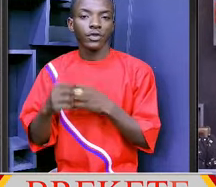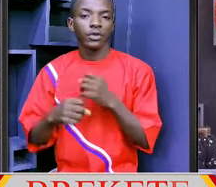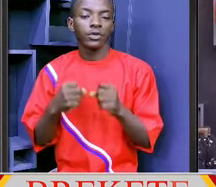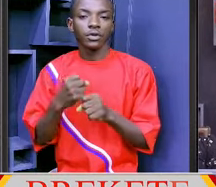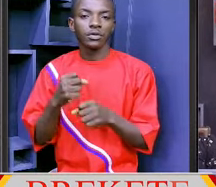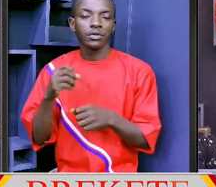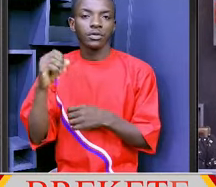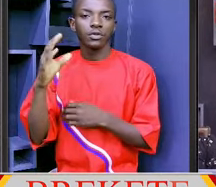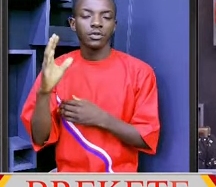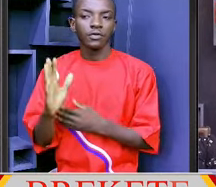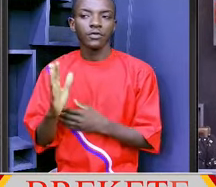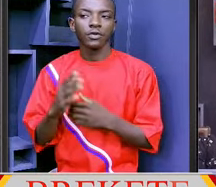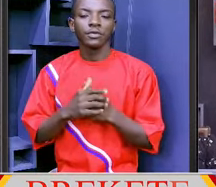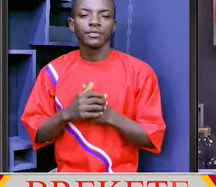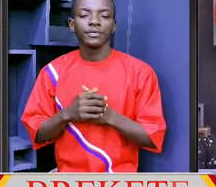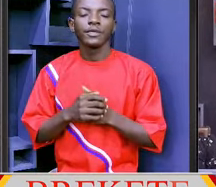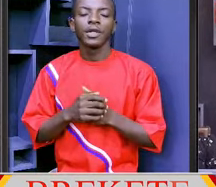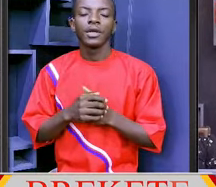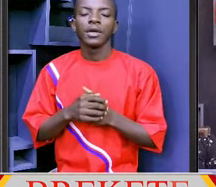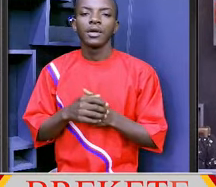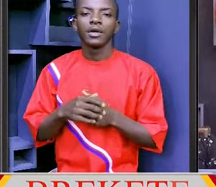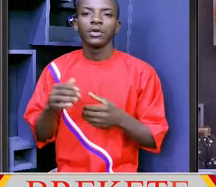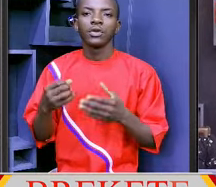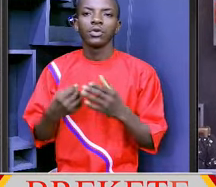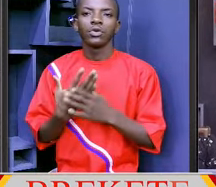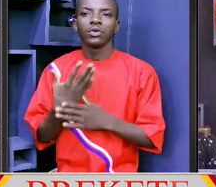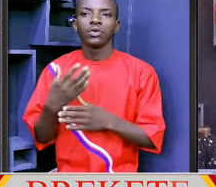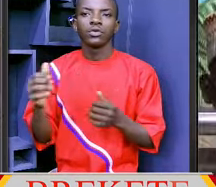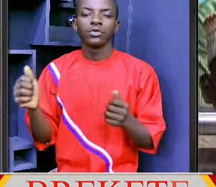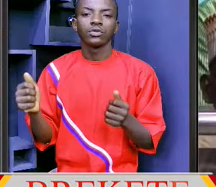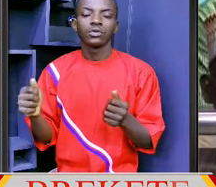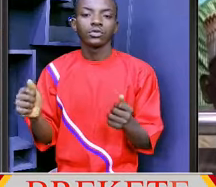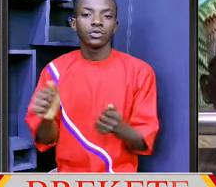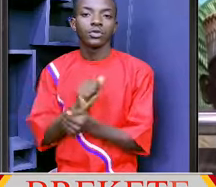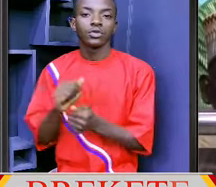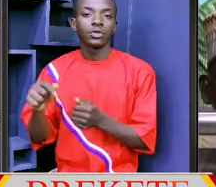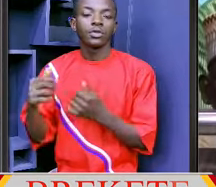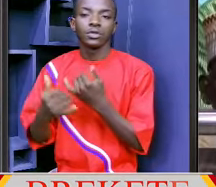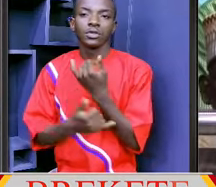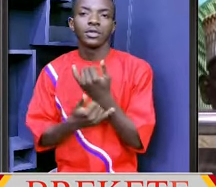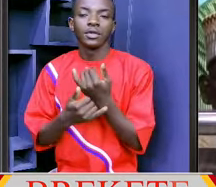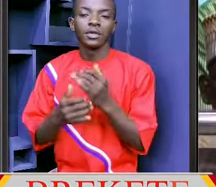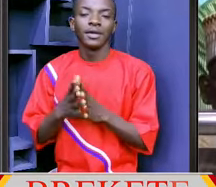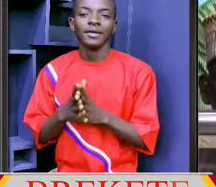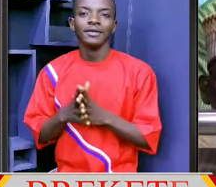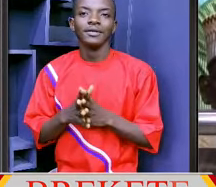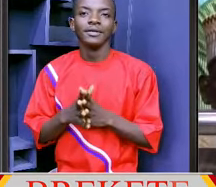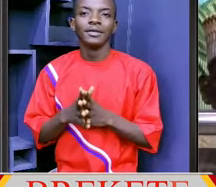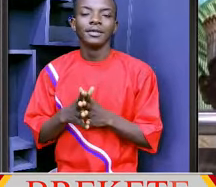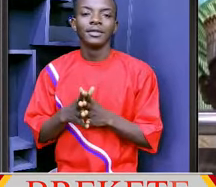By the grace of God. Now, when our group destroyed this country.